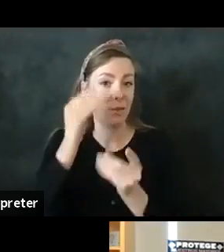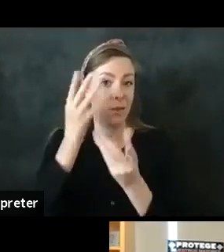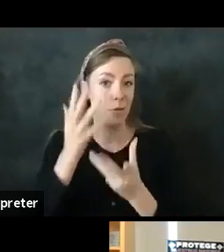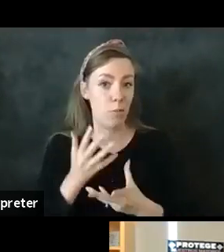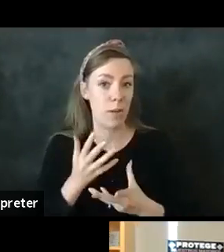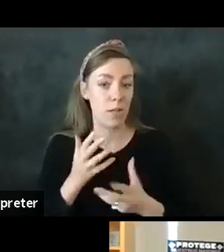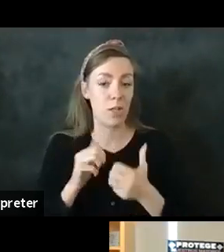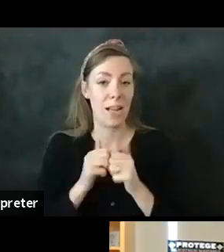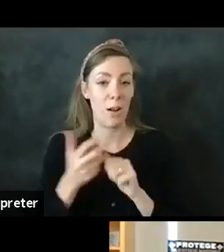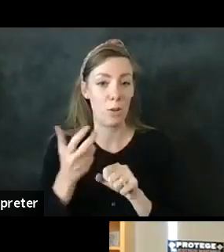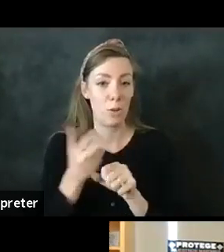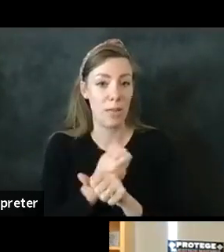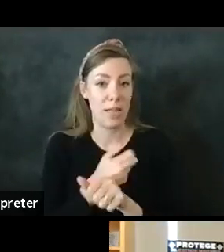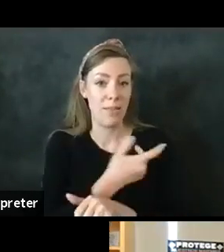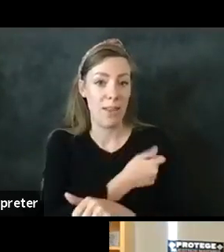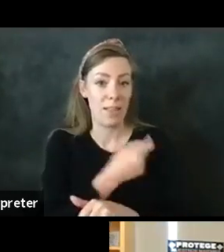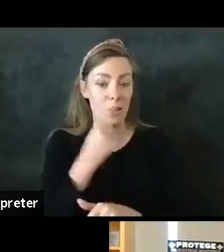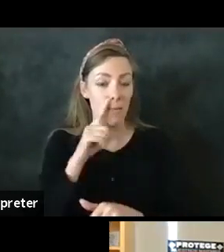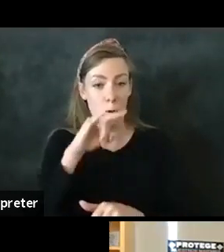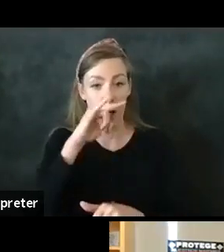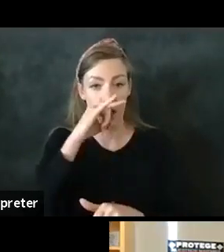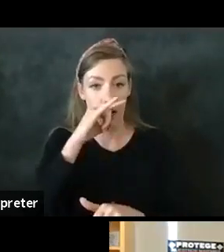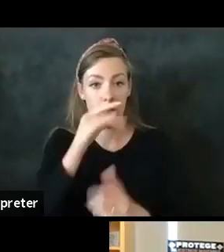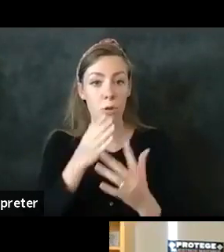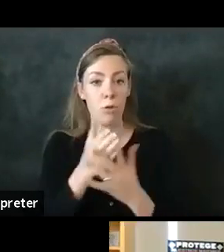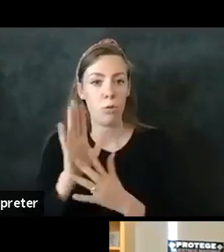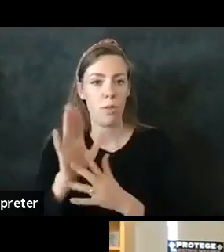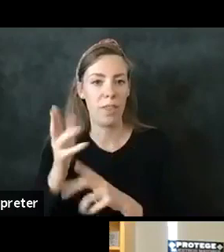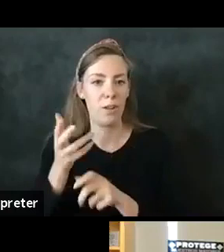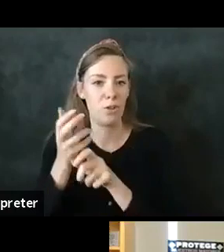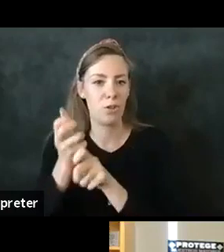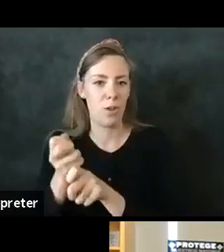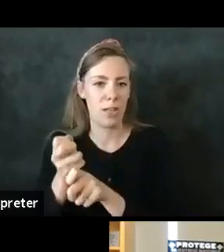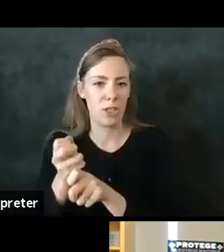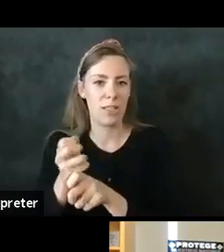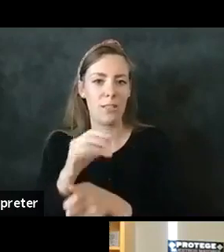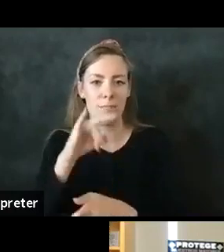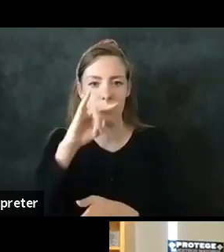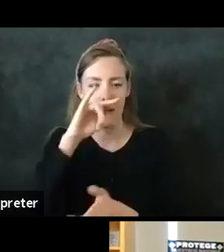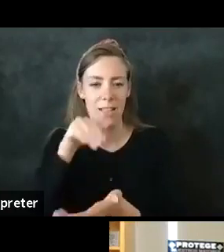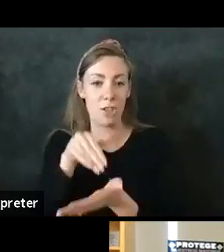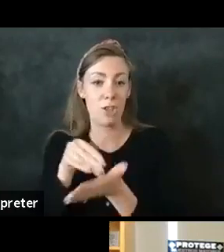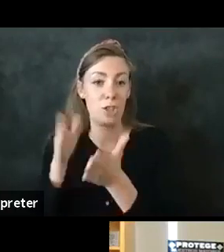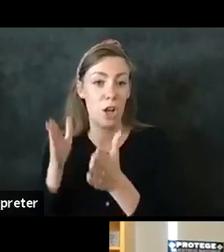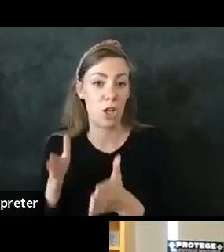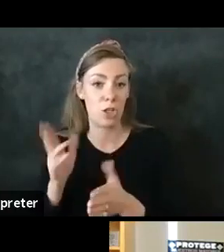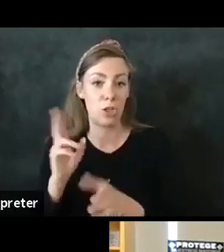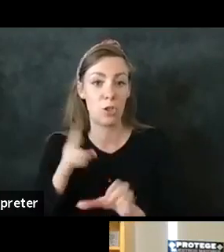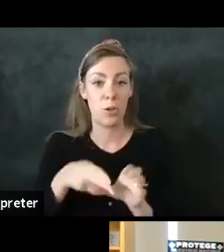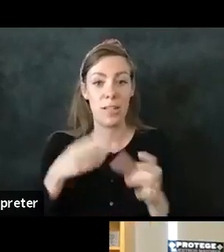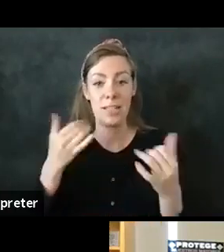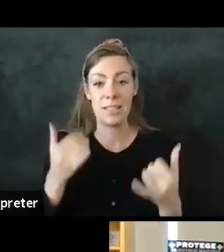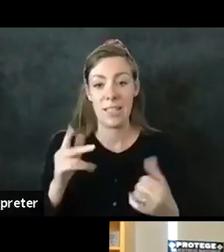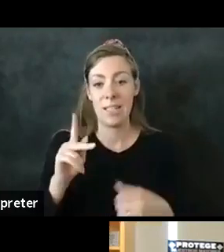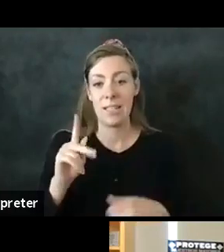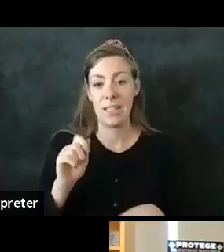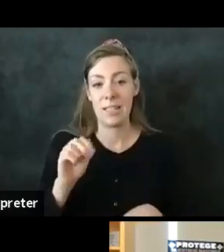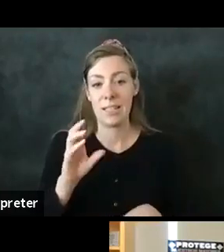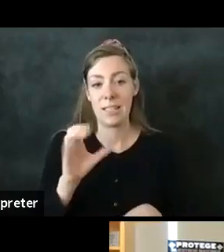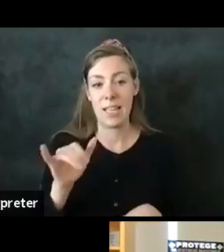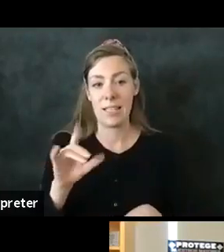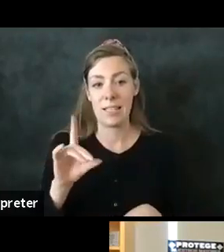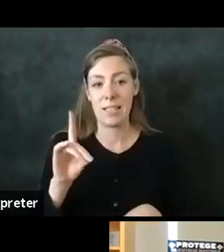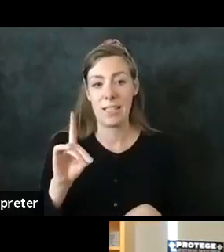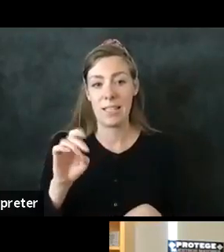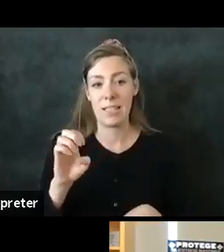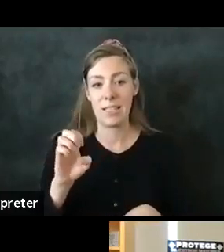obtain a vaccination for a child will be through their trusted pediatrician. Joining us today is Casey D'Angelo, a